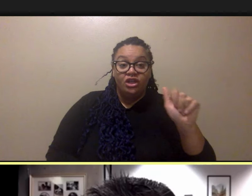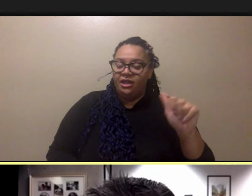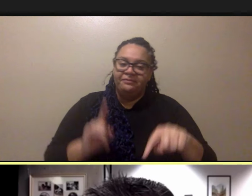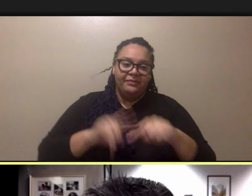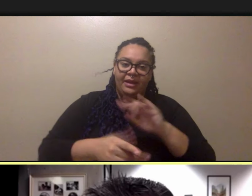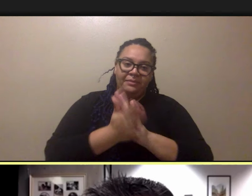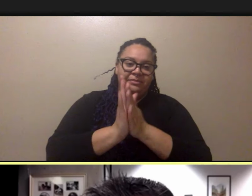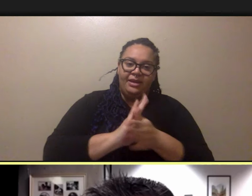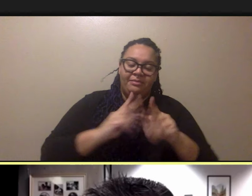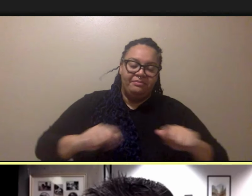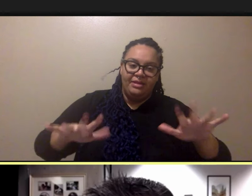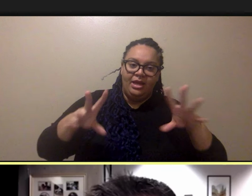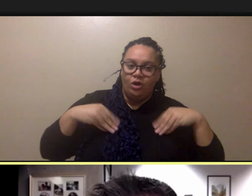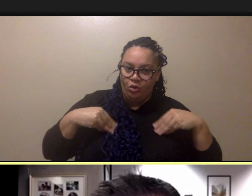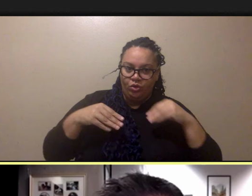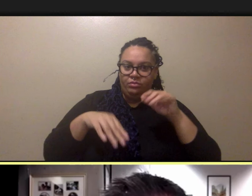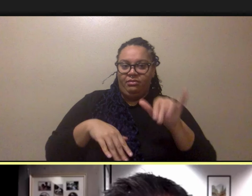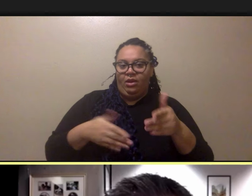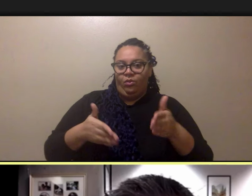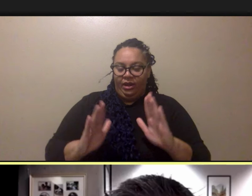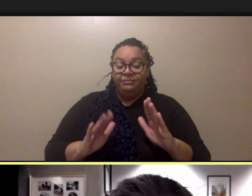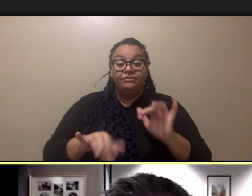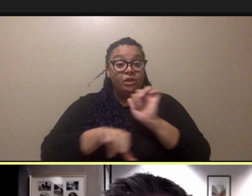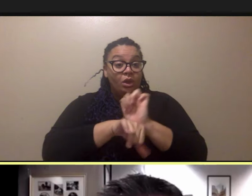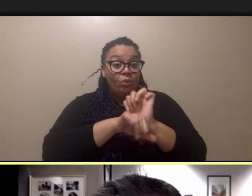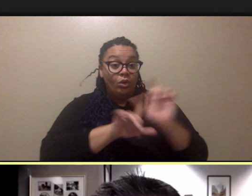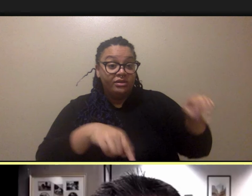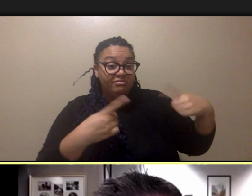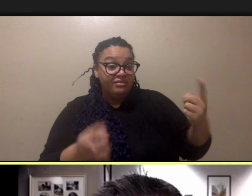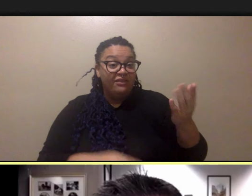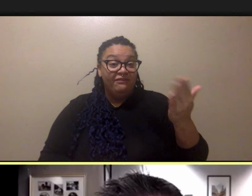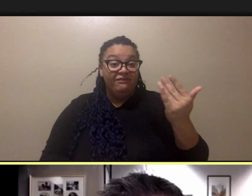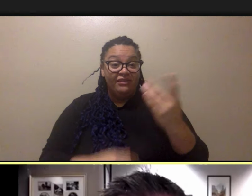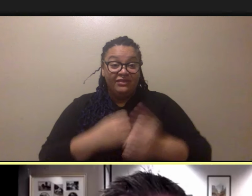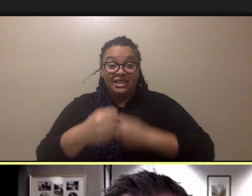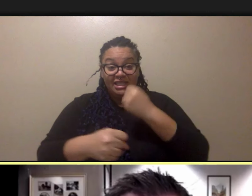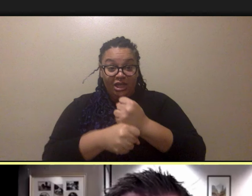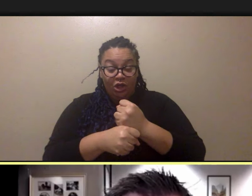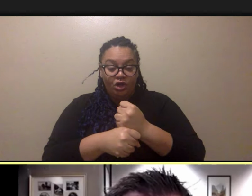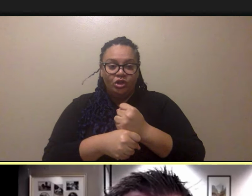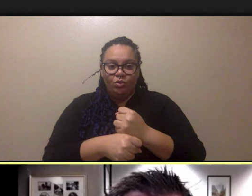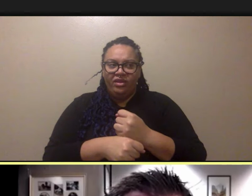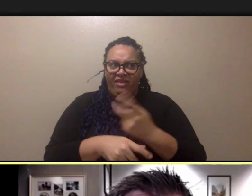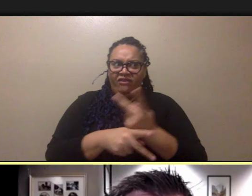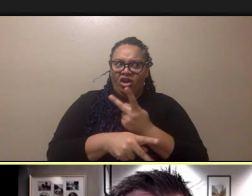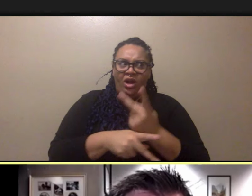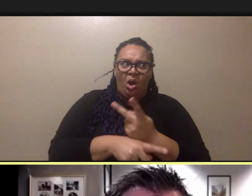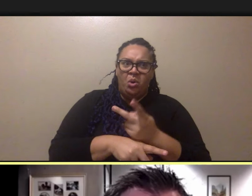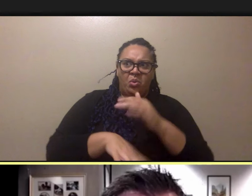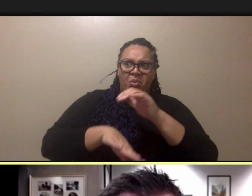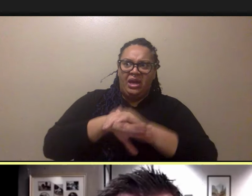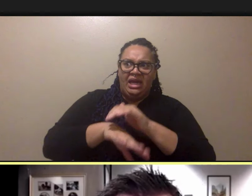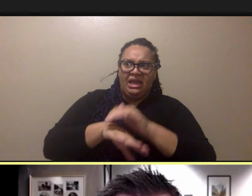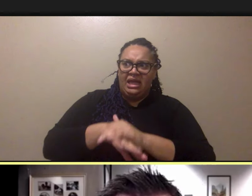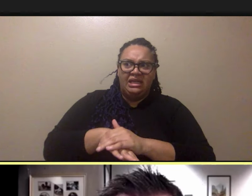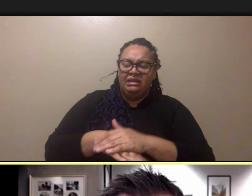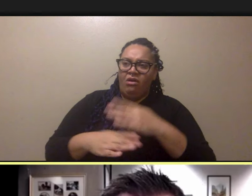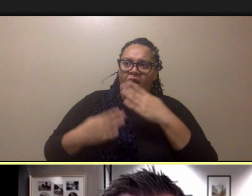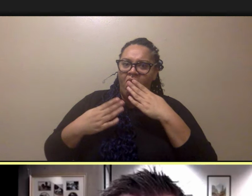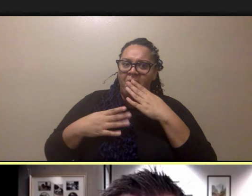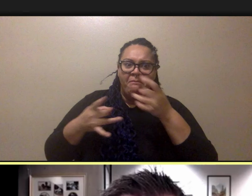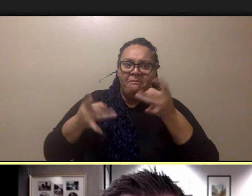This worked for about 15 years until people figured out back in England, the conditions were really bad and you weren't going to survive